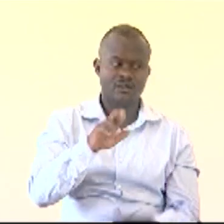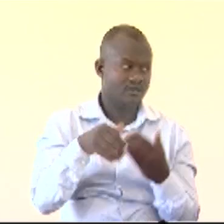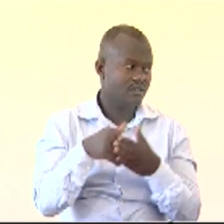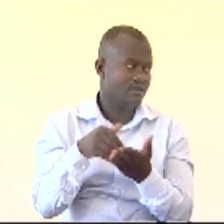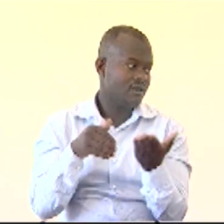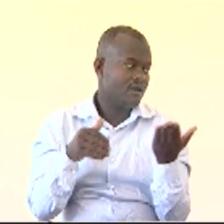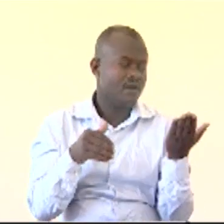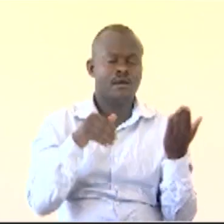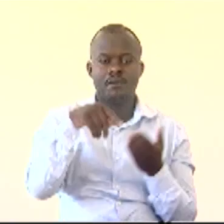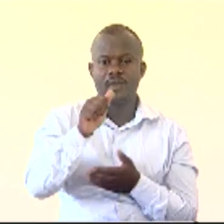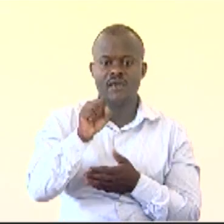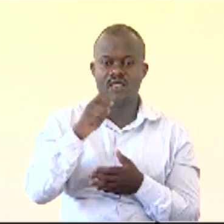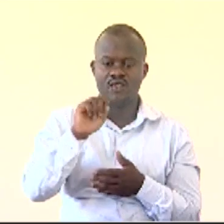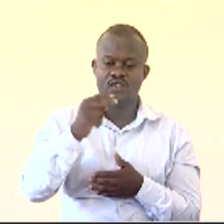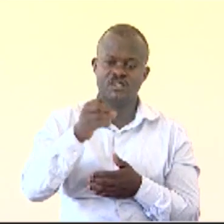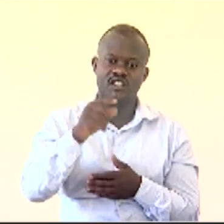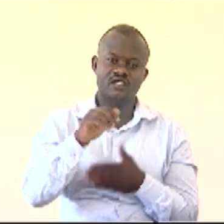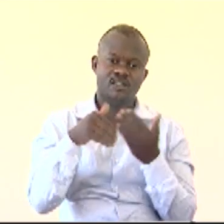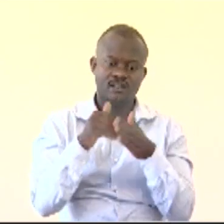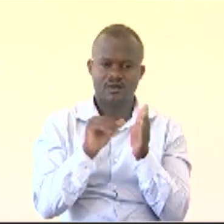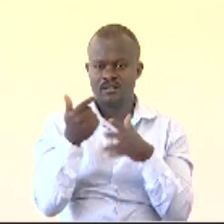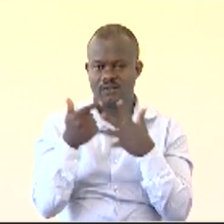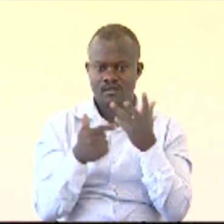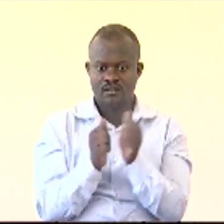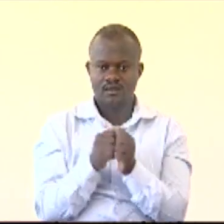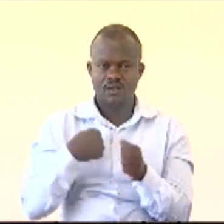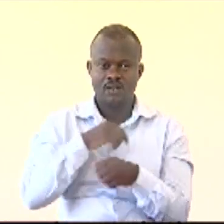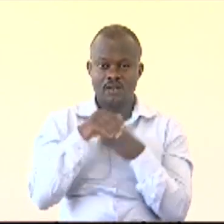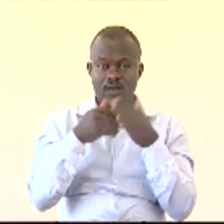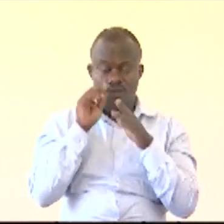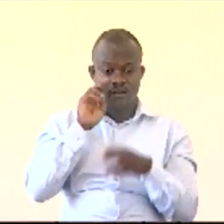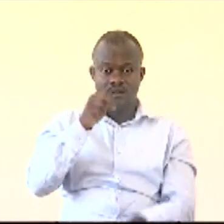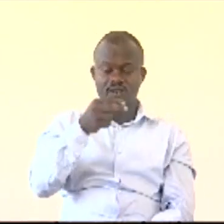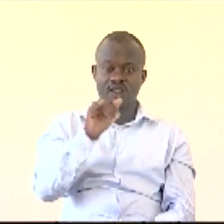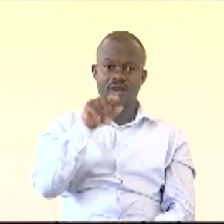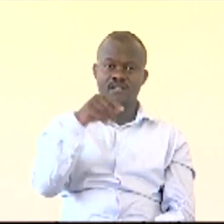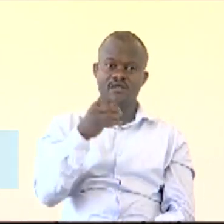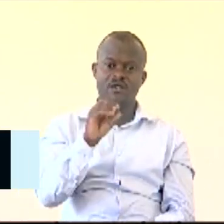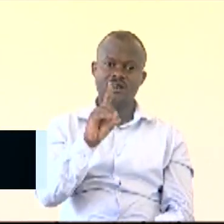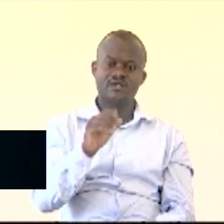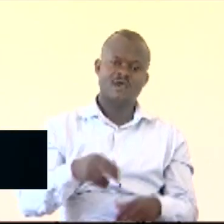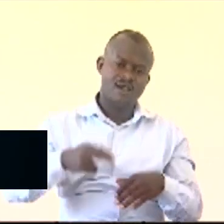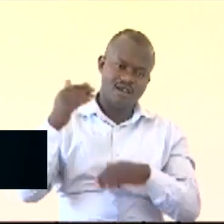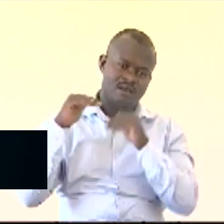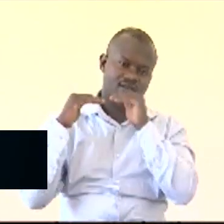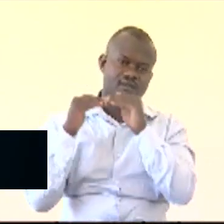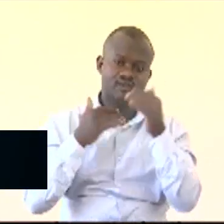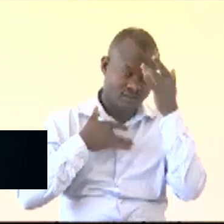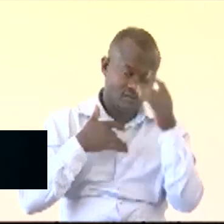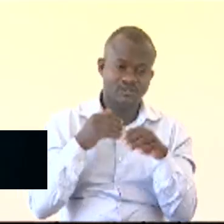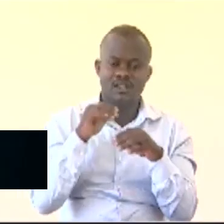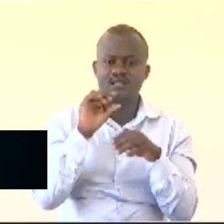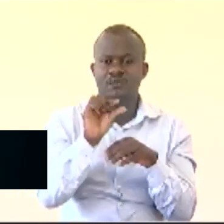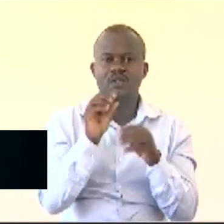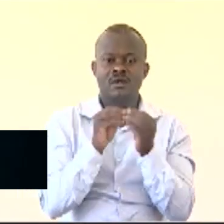pathogens and etc., and even carriers. So I'm mentioning that typhoid is highly contagious. A small number